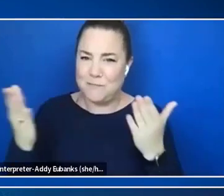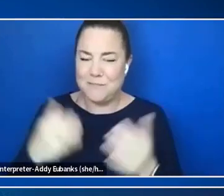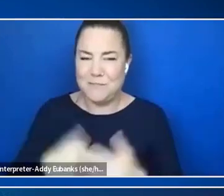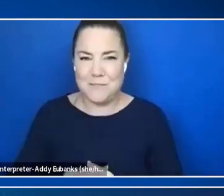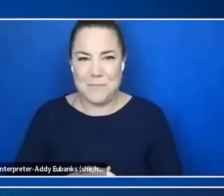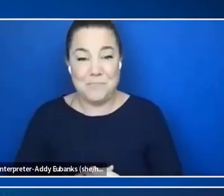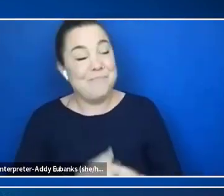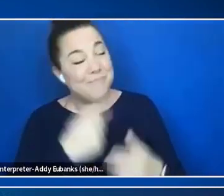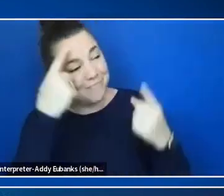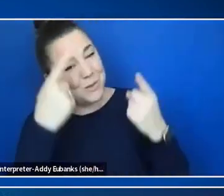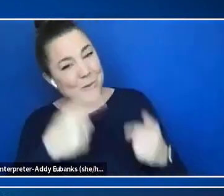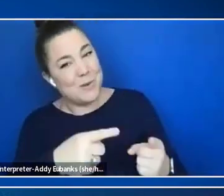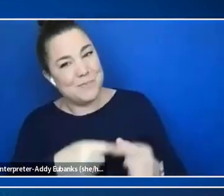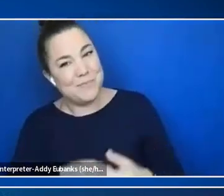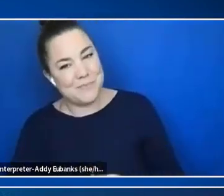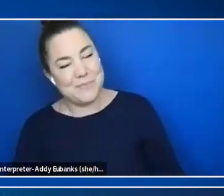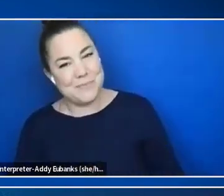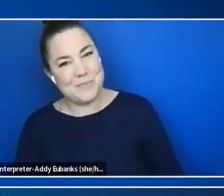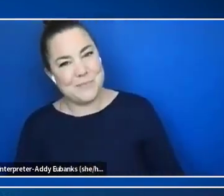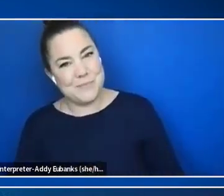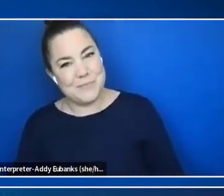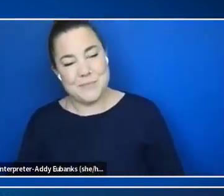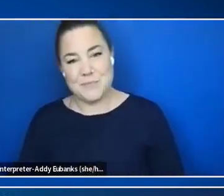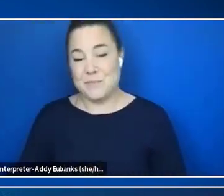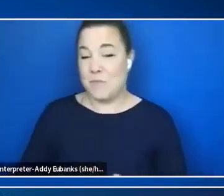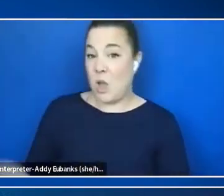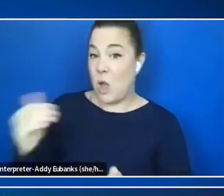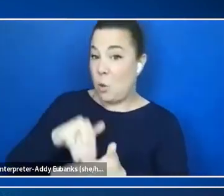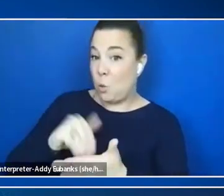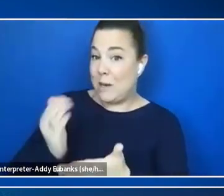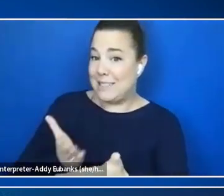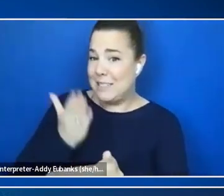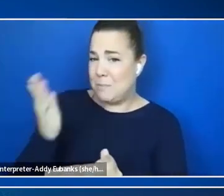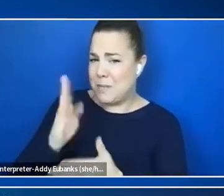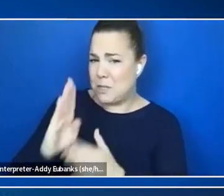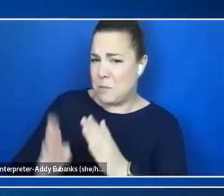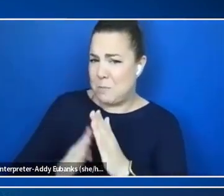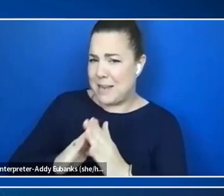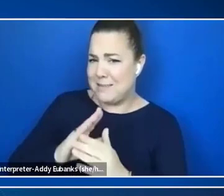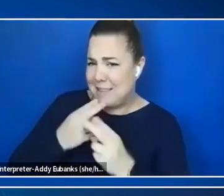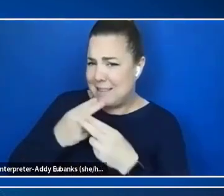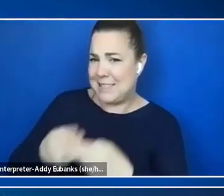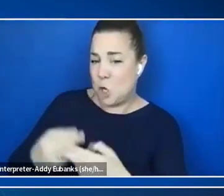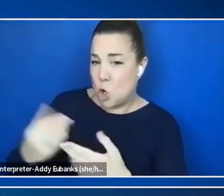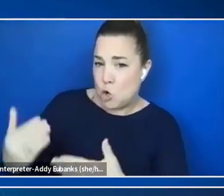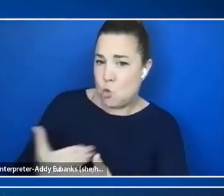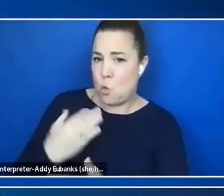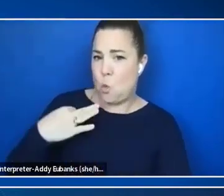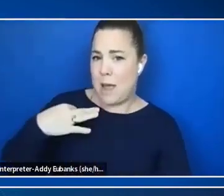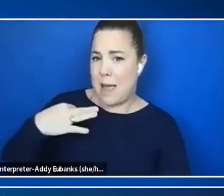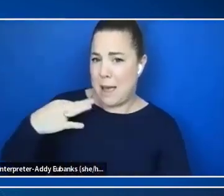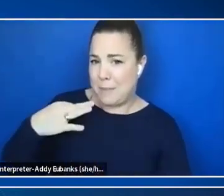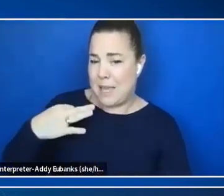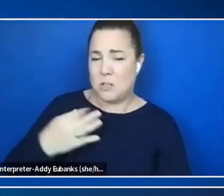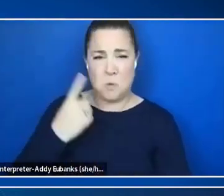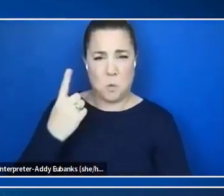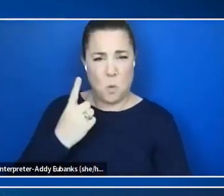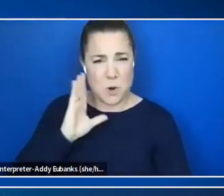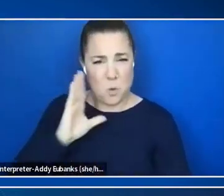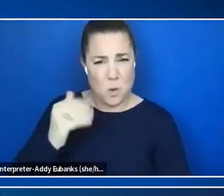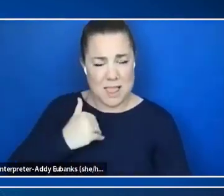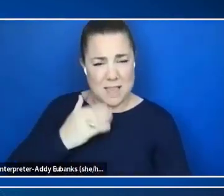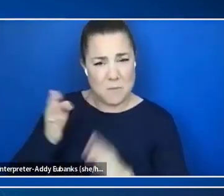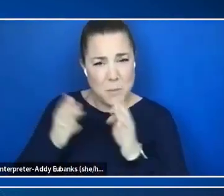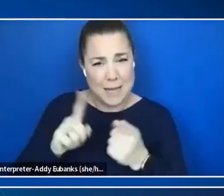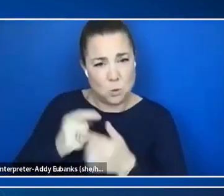great. Since resubmissions are basically considered new applications, are there plans to eliminate the introduction section?